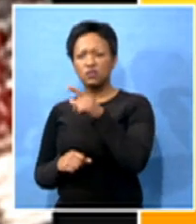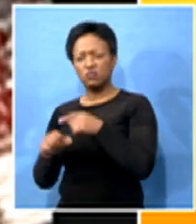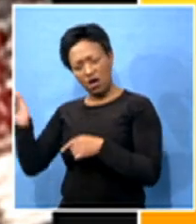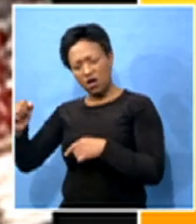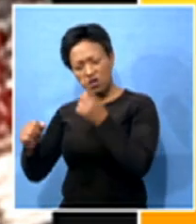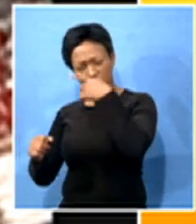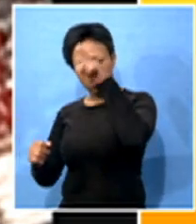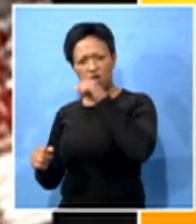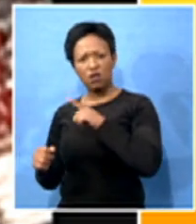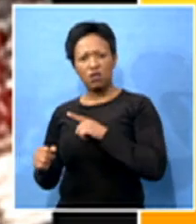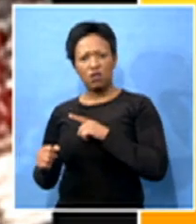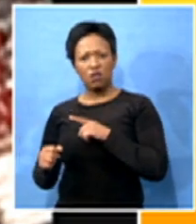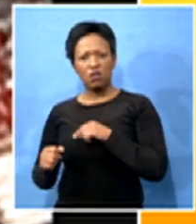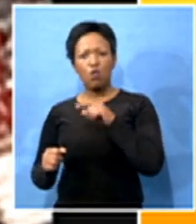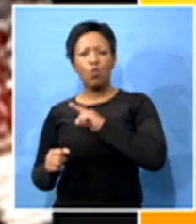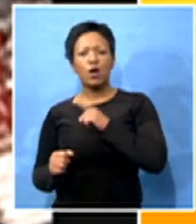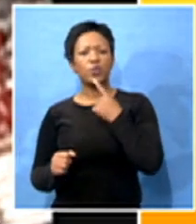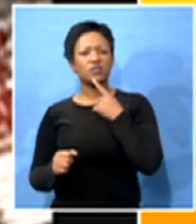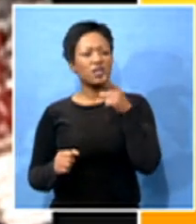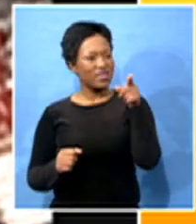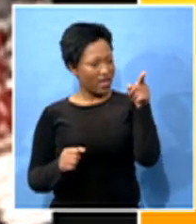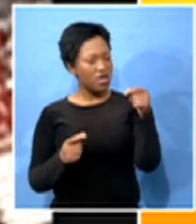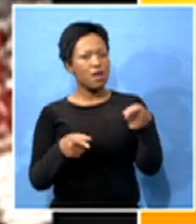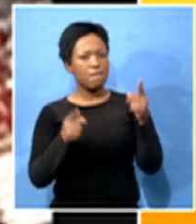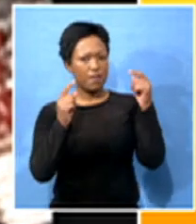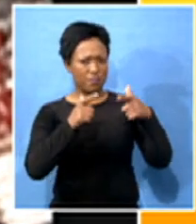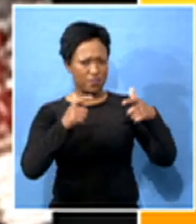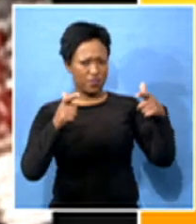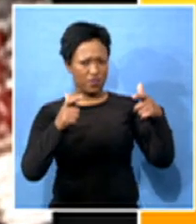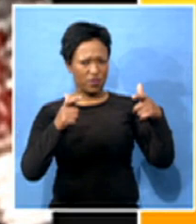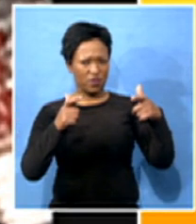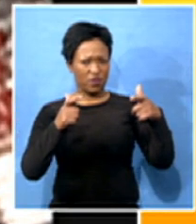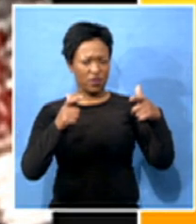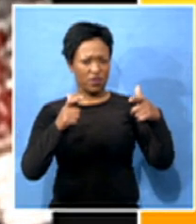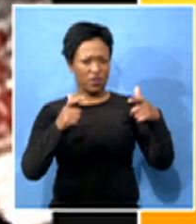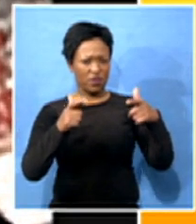battle. Right. Because we say they are the epicenter of the economy. Sorry, Hassan, what were you